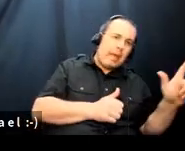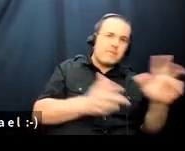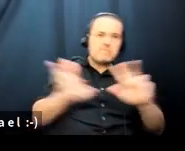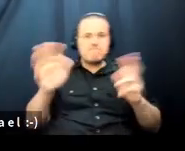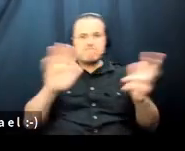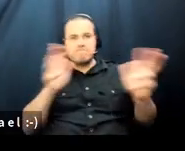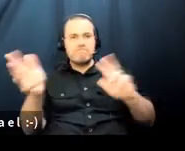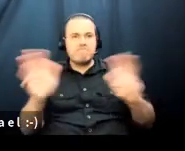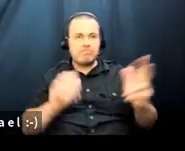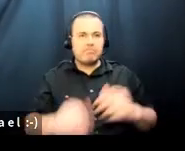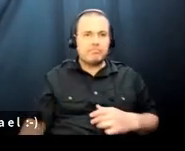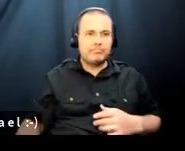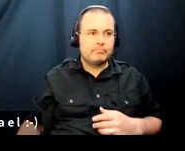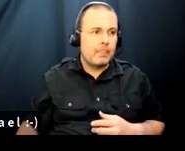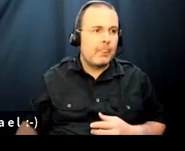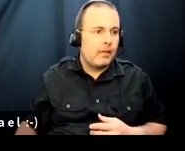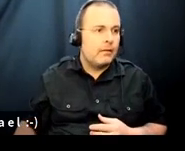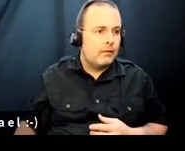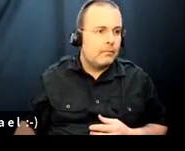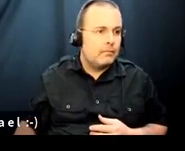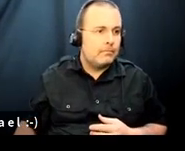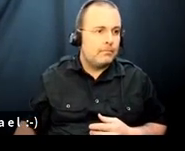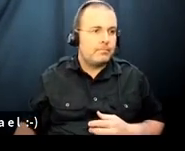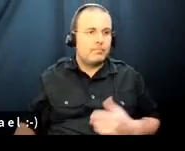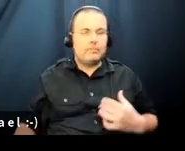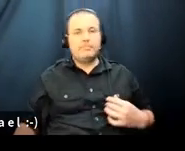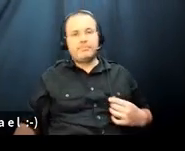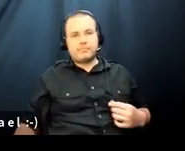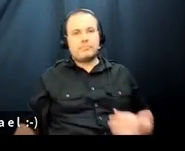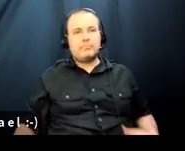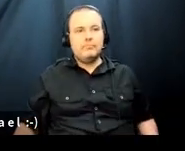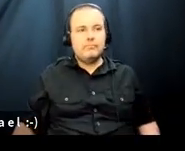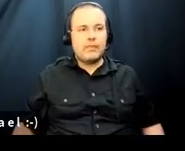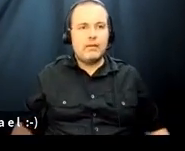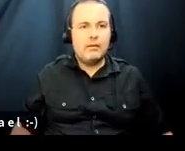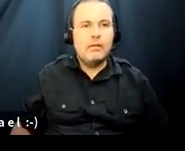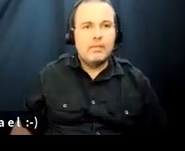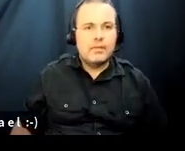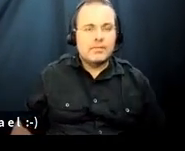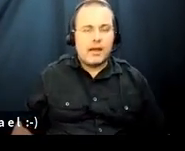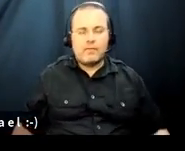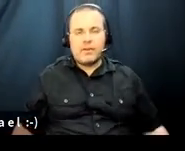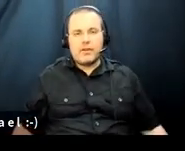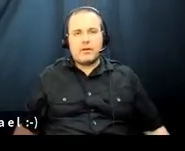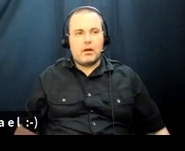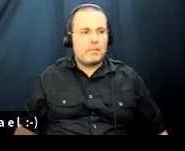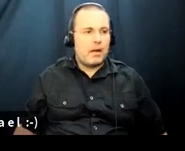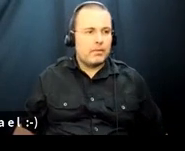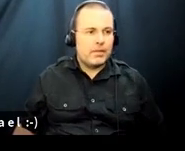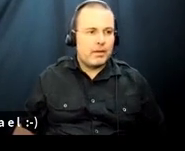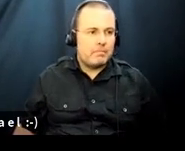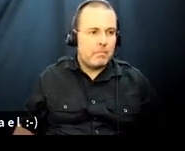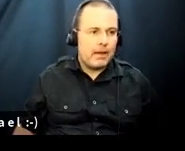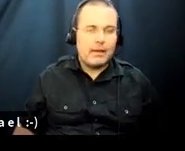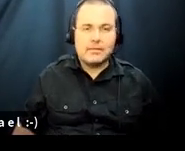hand, but don't seem to have a really apparent preference? This is Alvin here. I